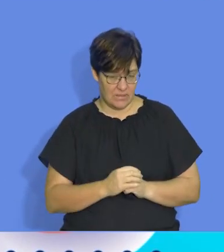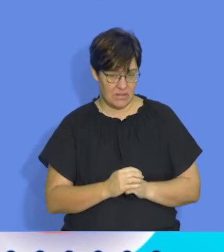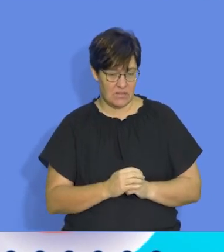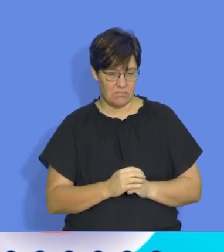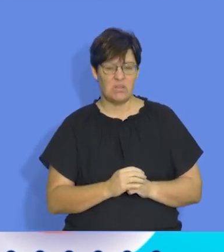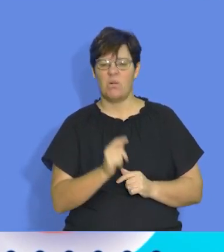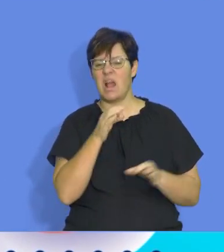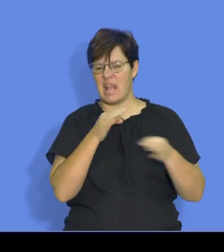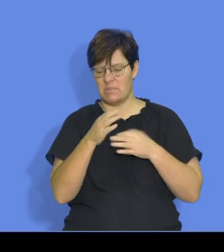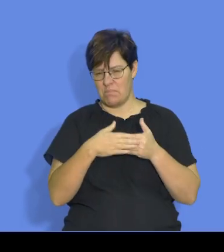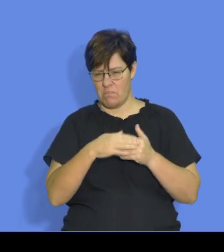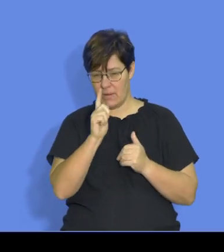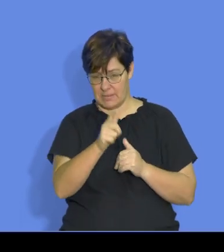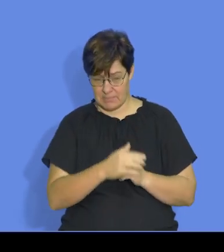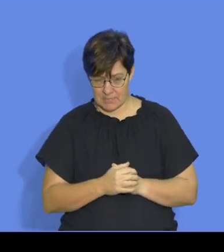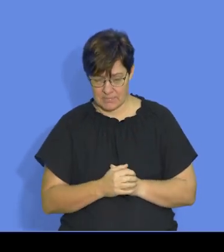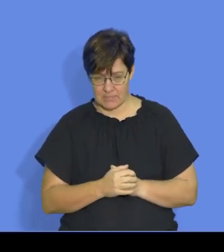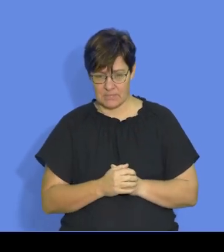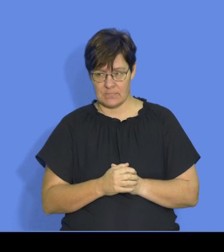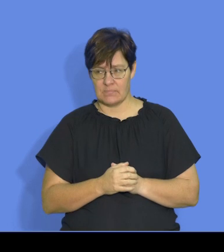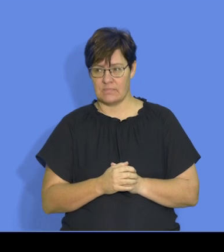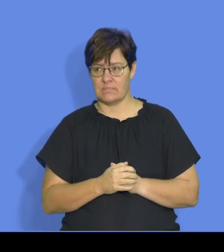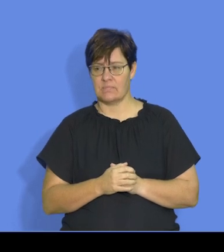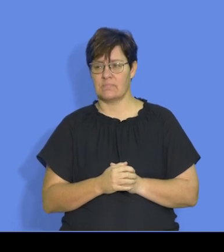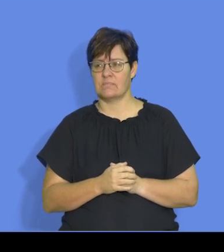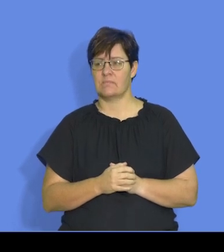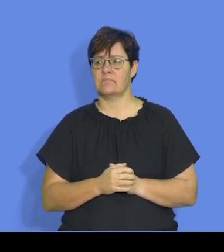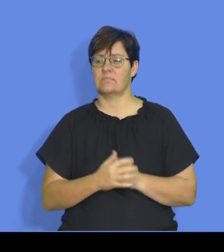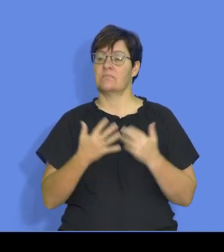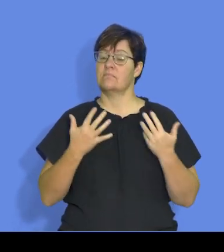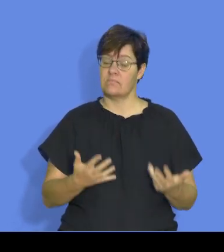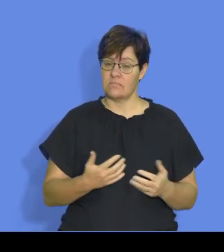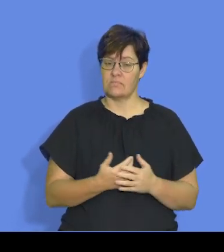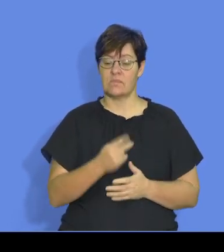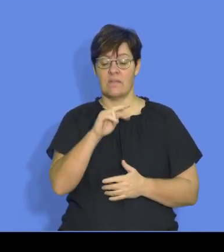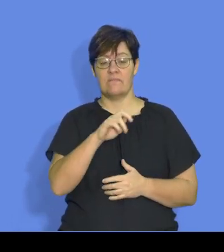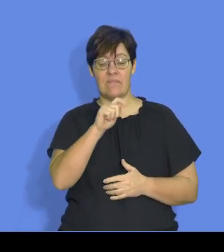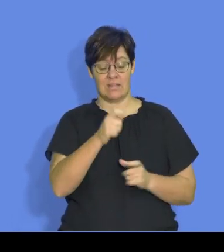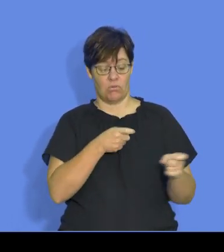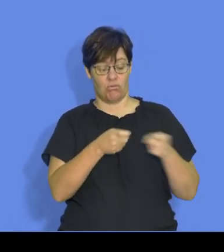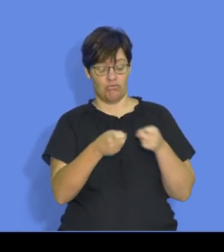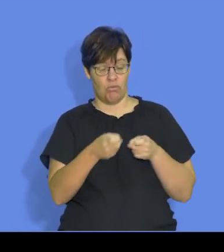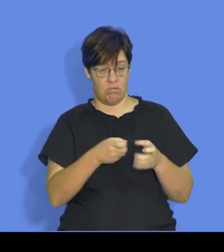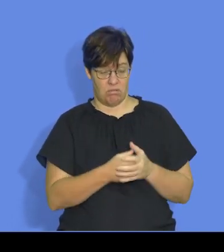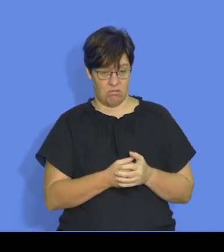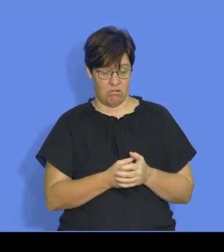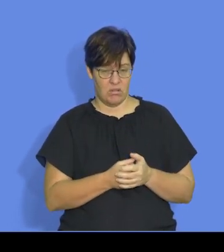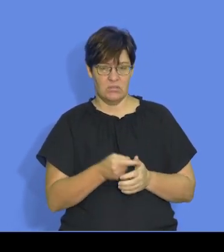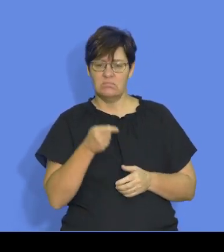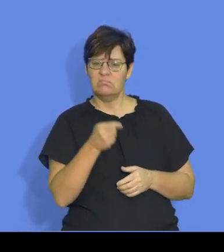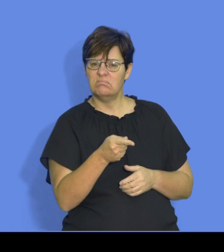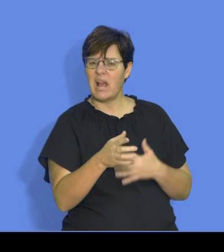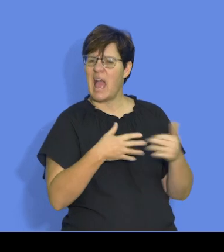that just now. Then obviously, you're going to get a VAT control, which deals